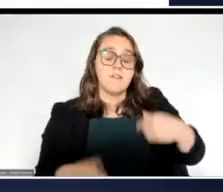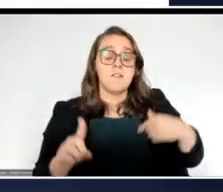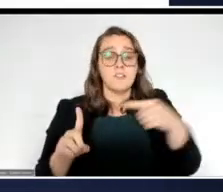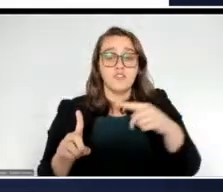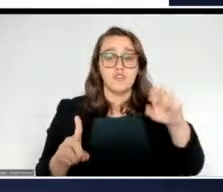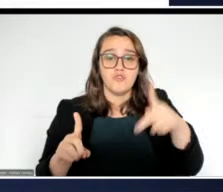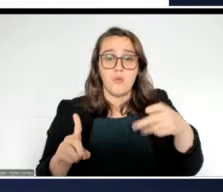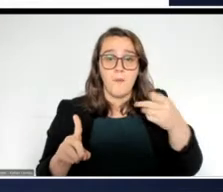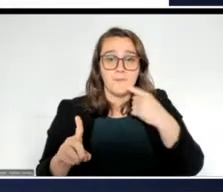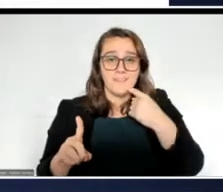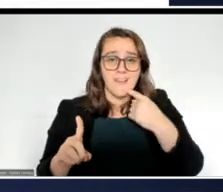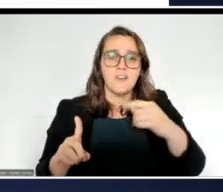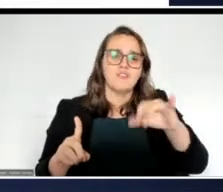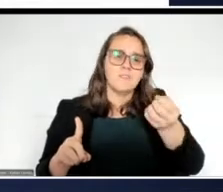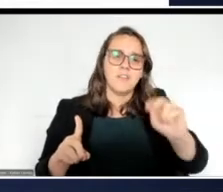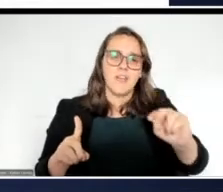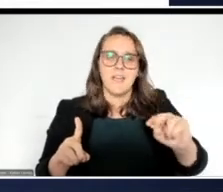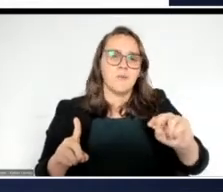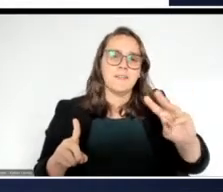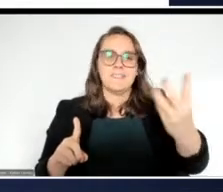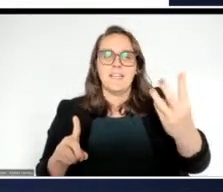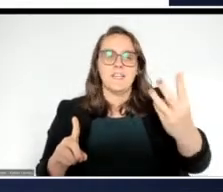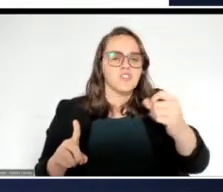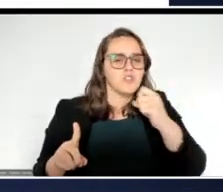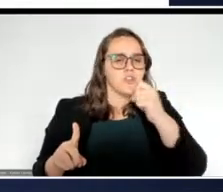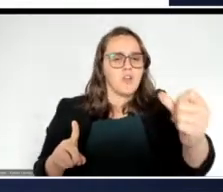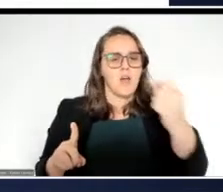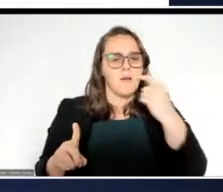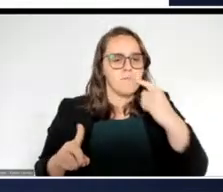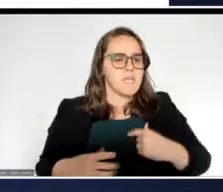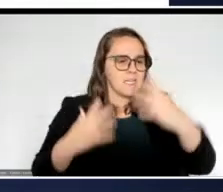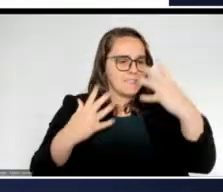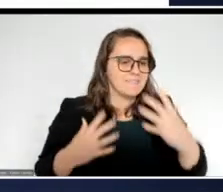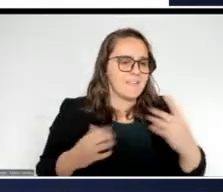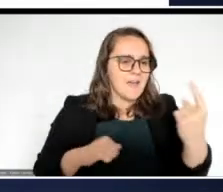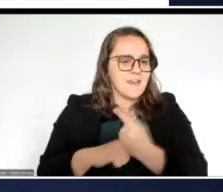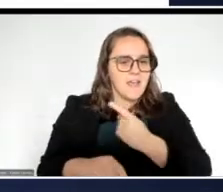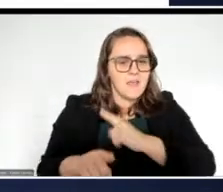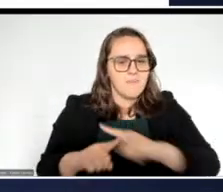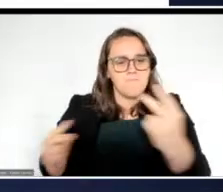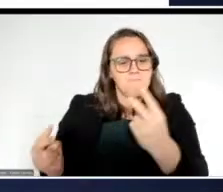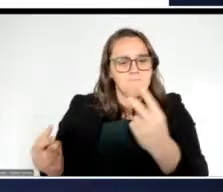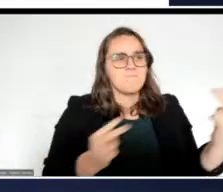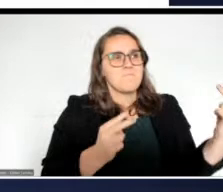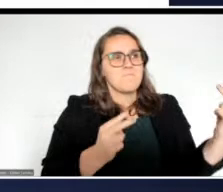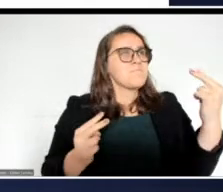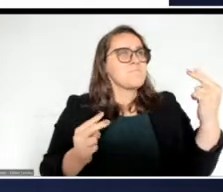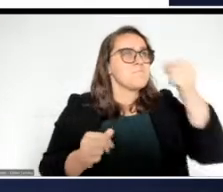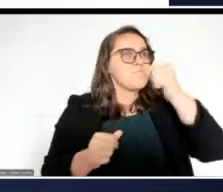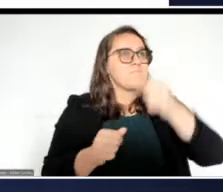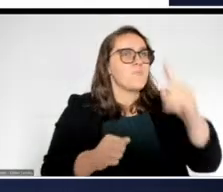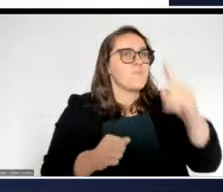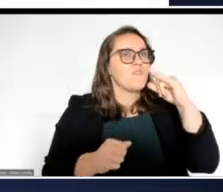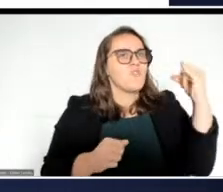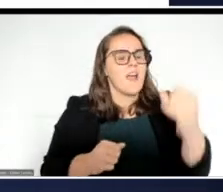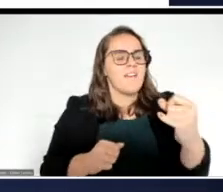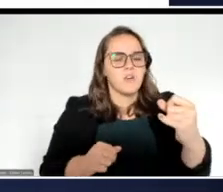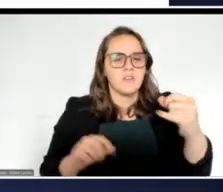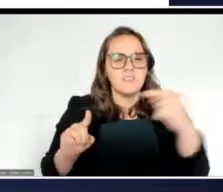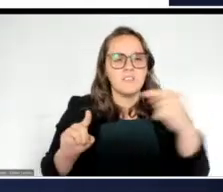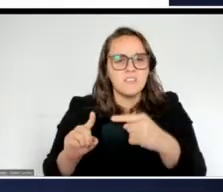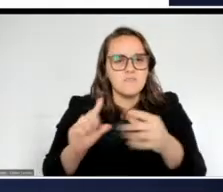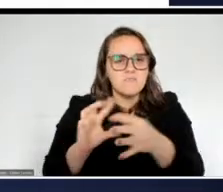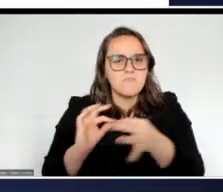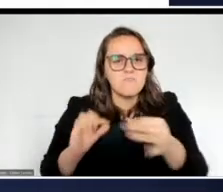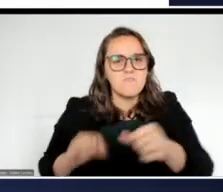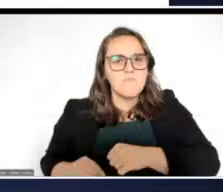infamy in our history, but rather in glory. Remember this day forever, he wrote proudly, as if he were talking about D-Day or the